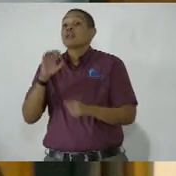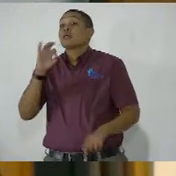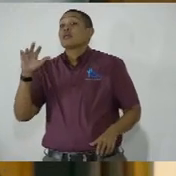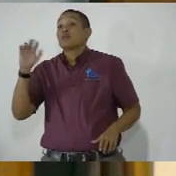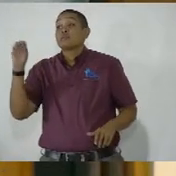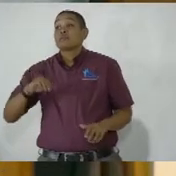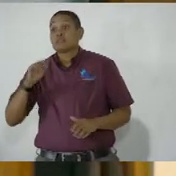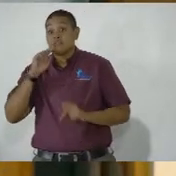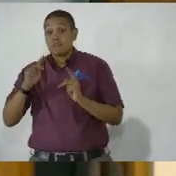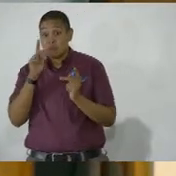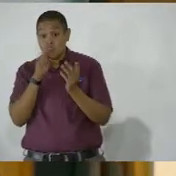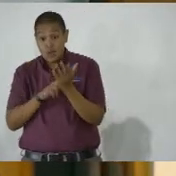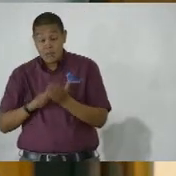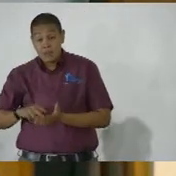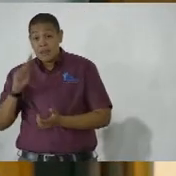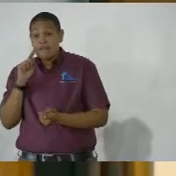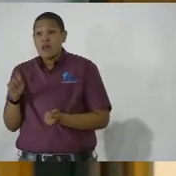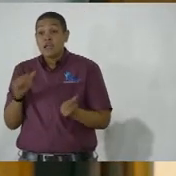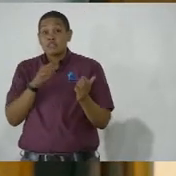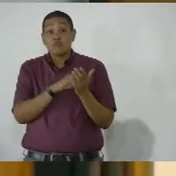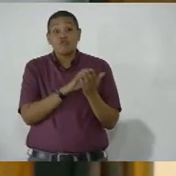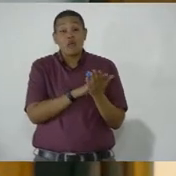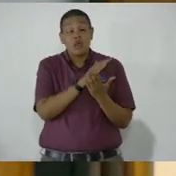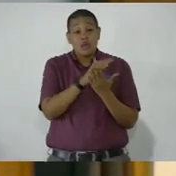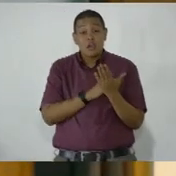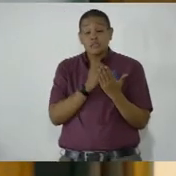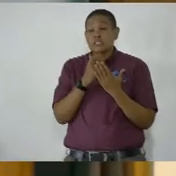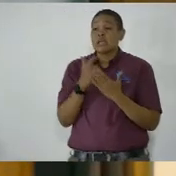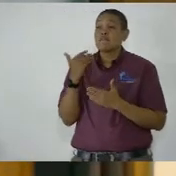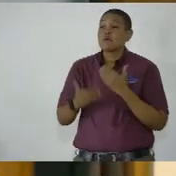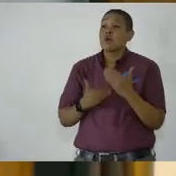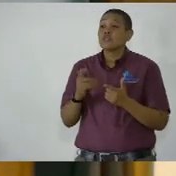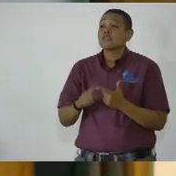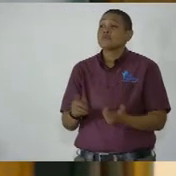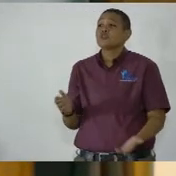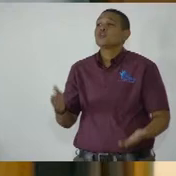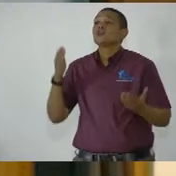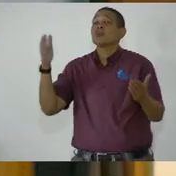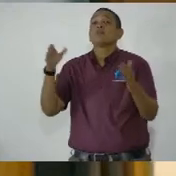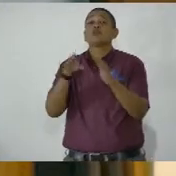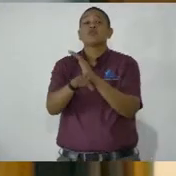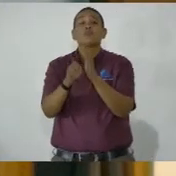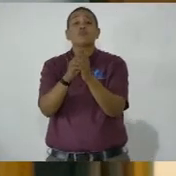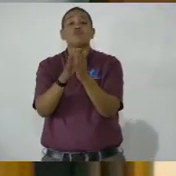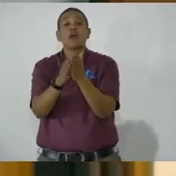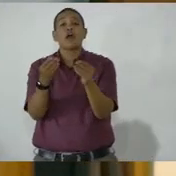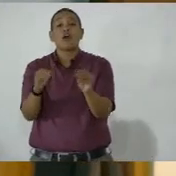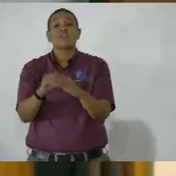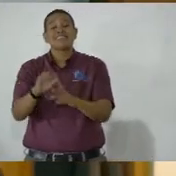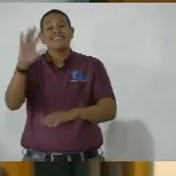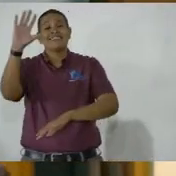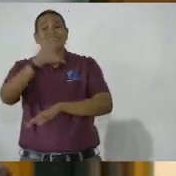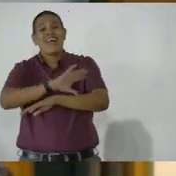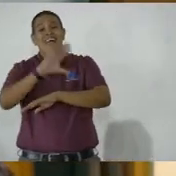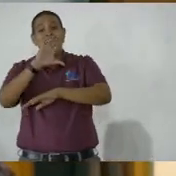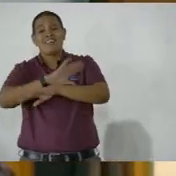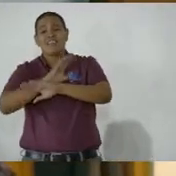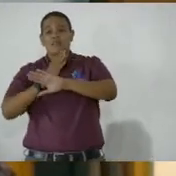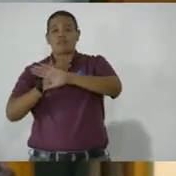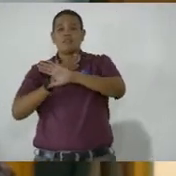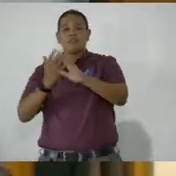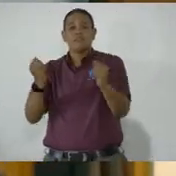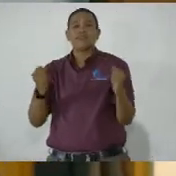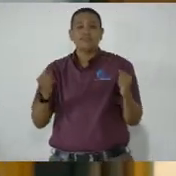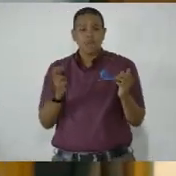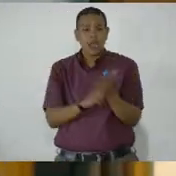of applications for expungement were processed and submitted to the Criminal Records Office within 5 days of receiving the